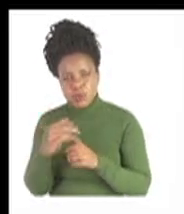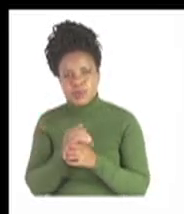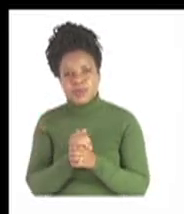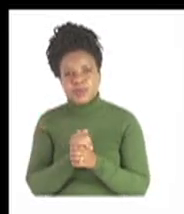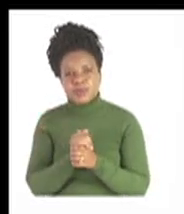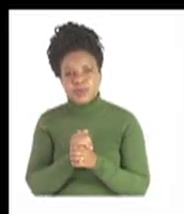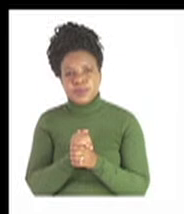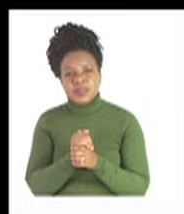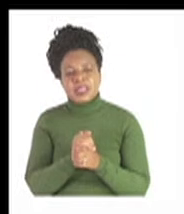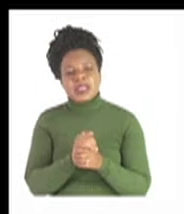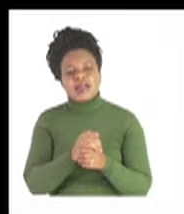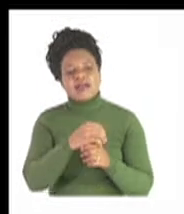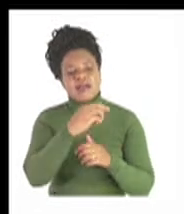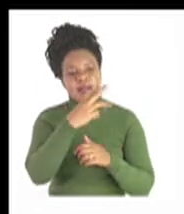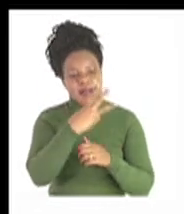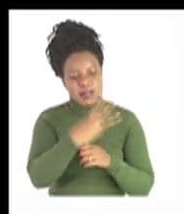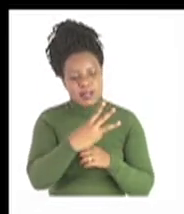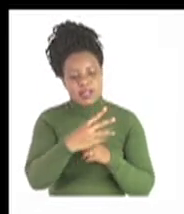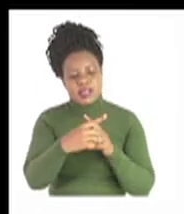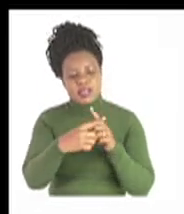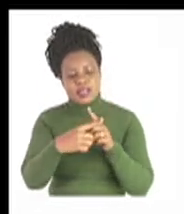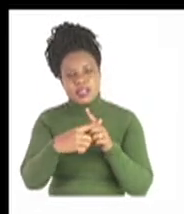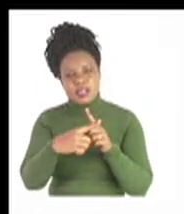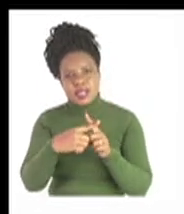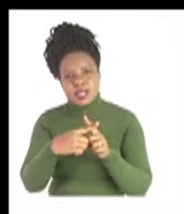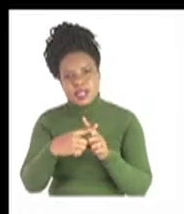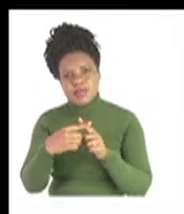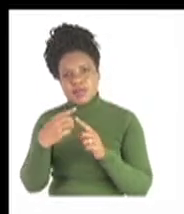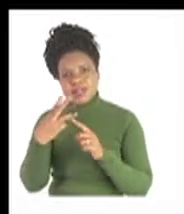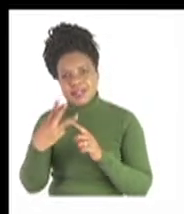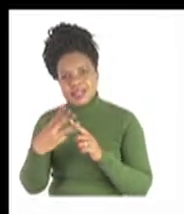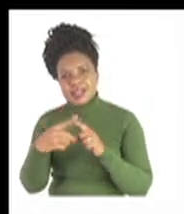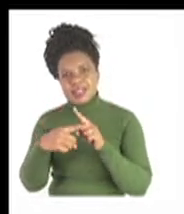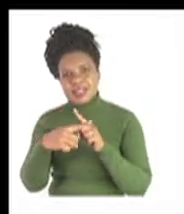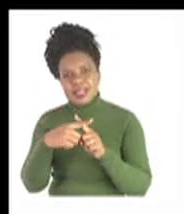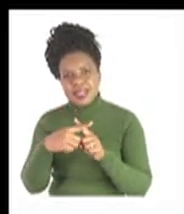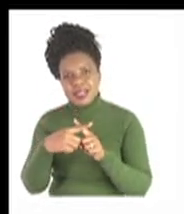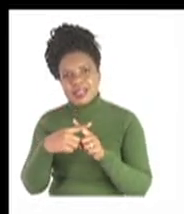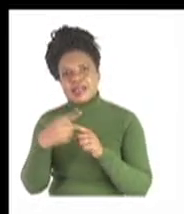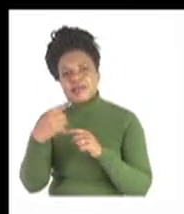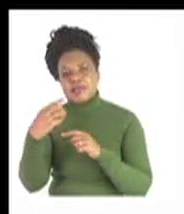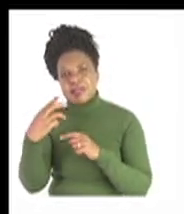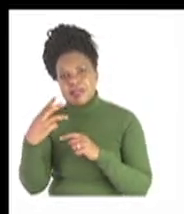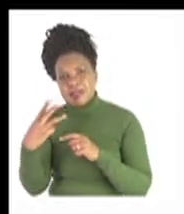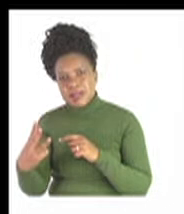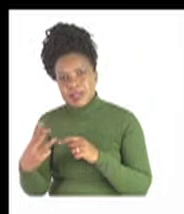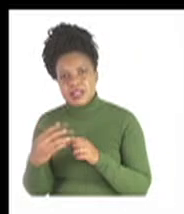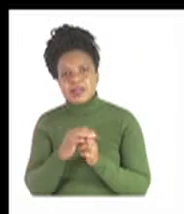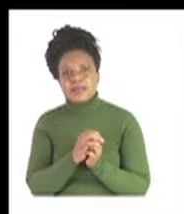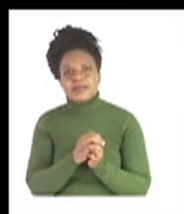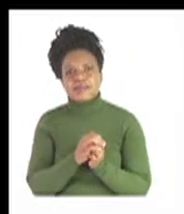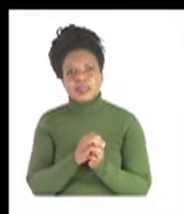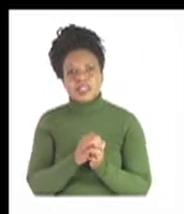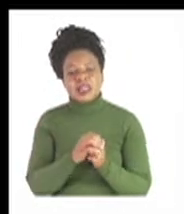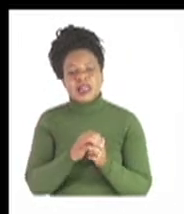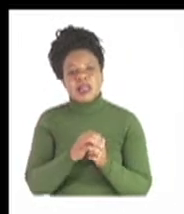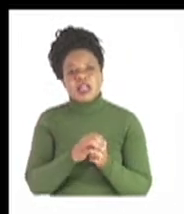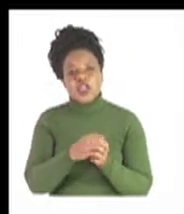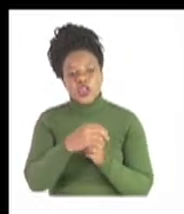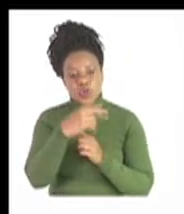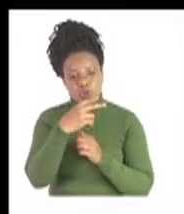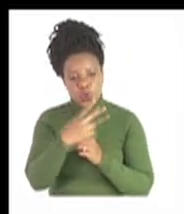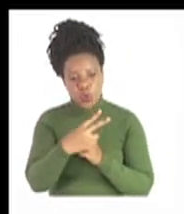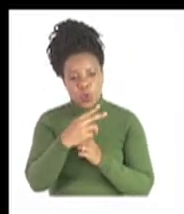be written as 2 cube or 2 to the power 3. There